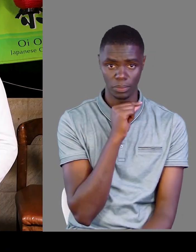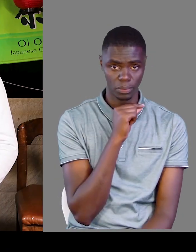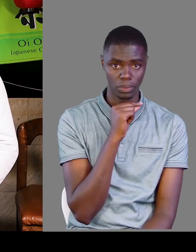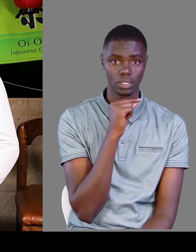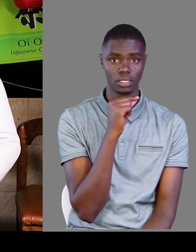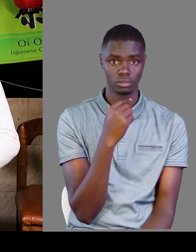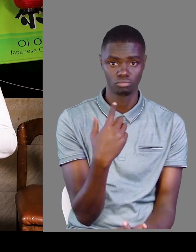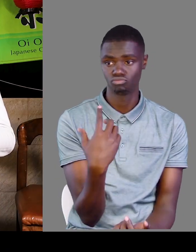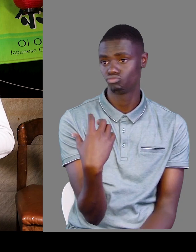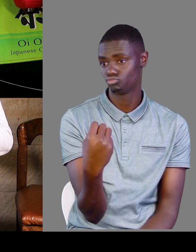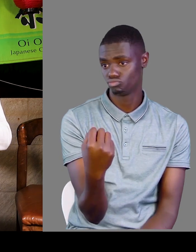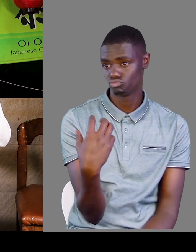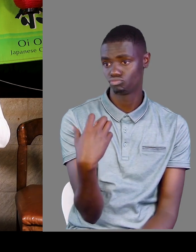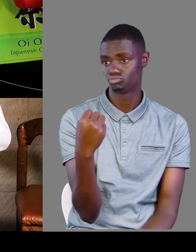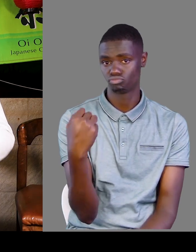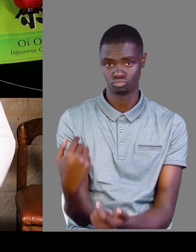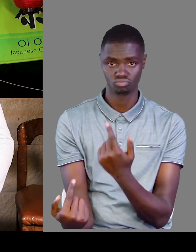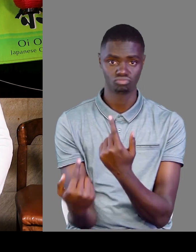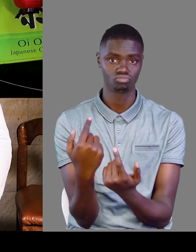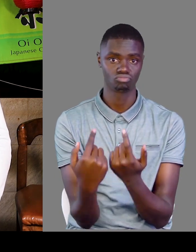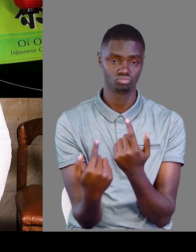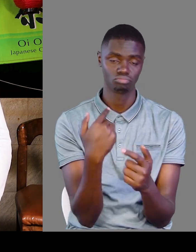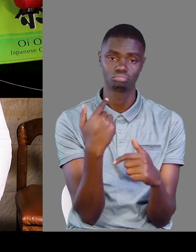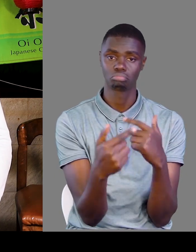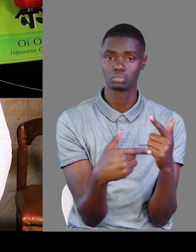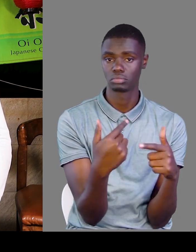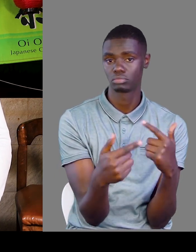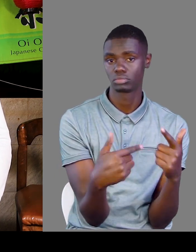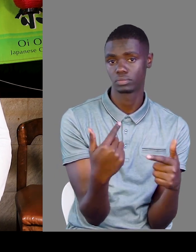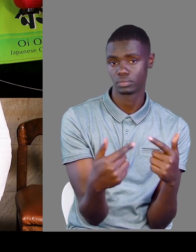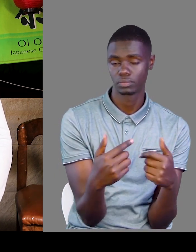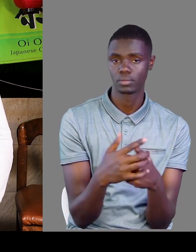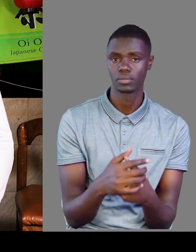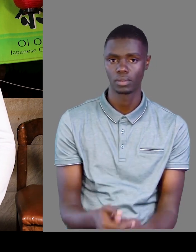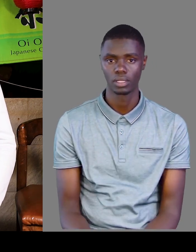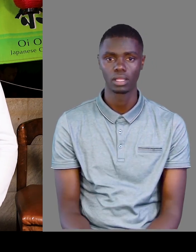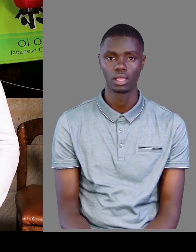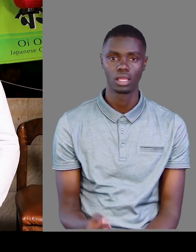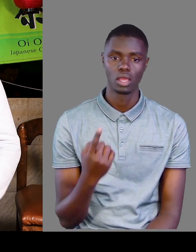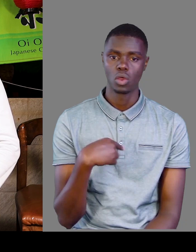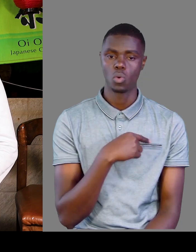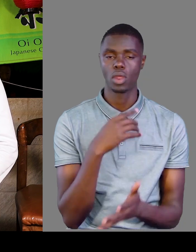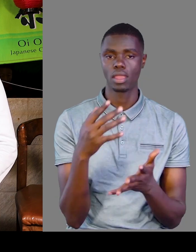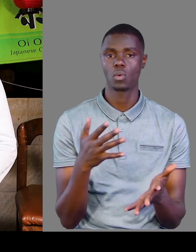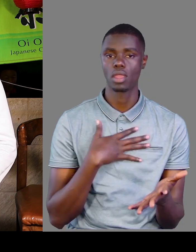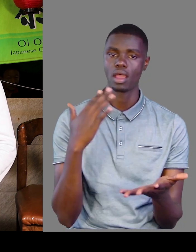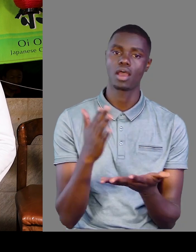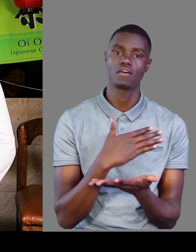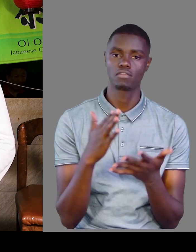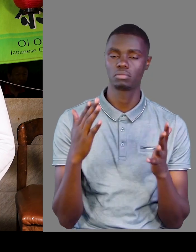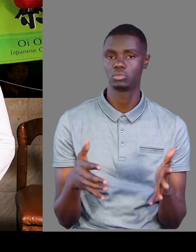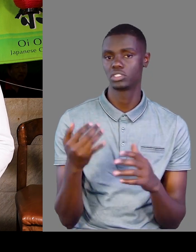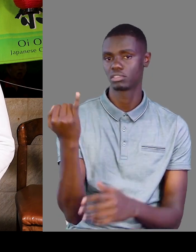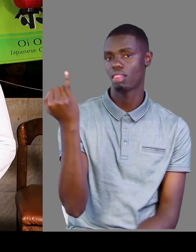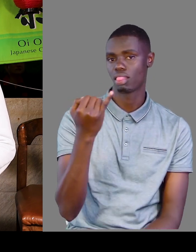shalalala. So guys, this is another episode of the Vibe Check. Tuko on the ground, tuko outside. Tumekuwa na msanii, tumekuwa